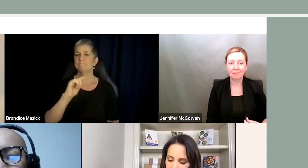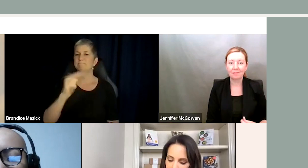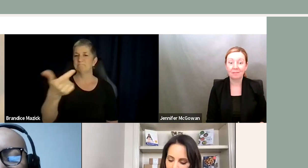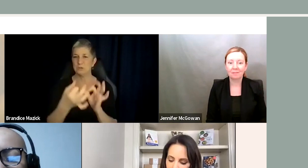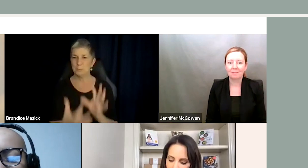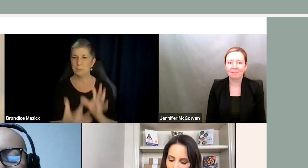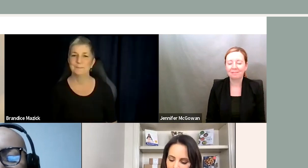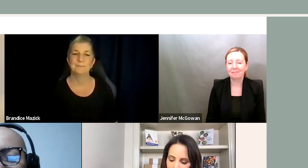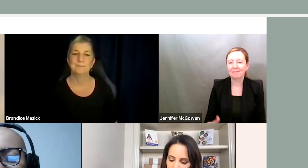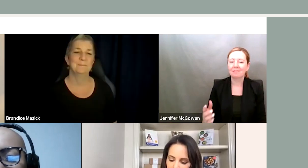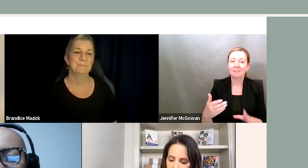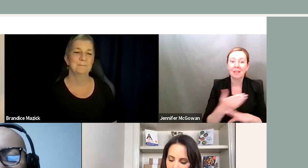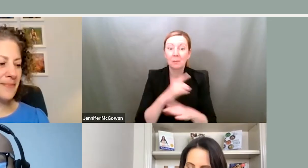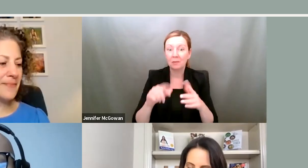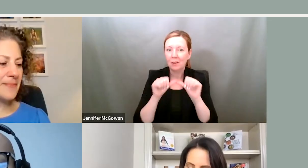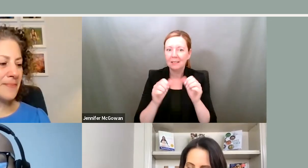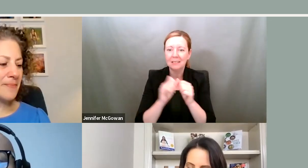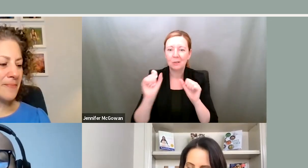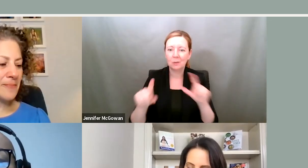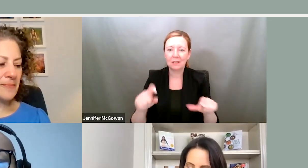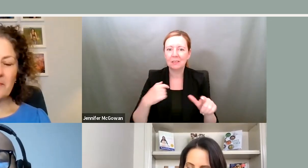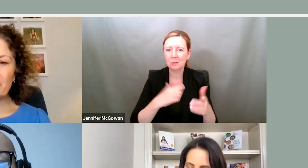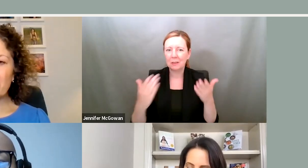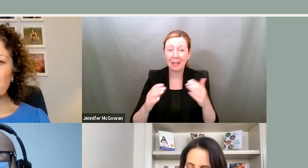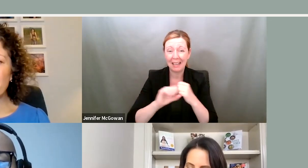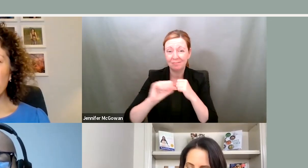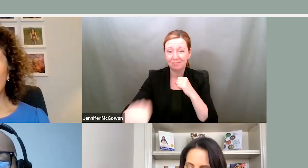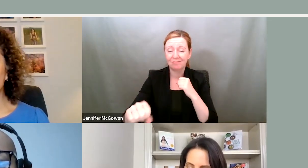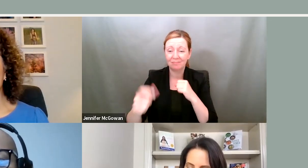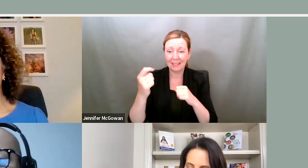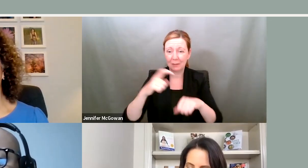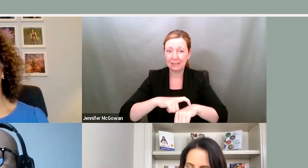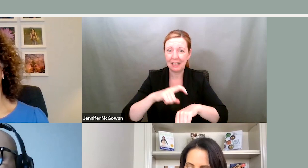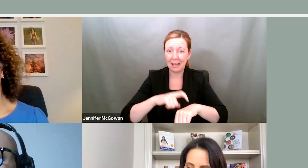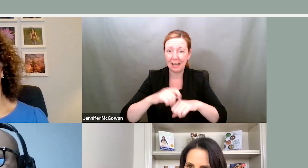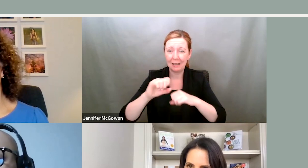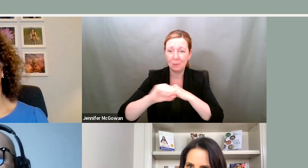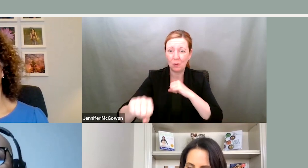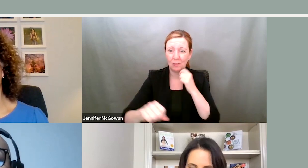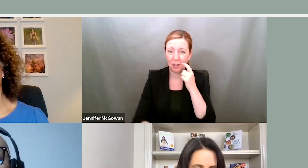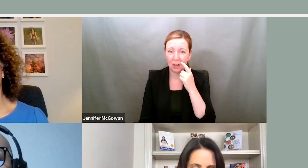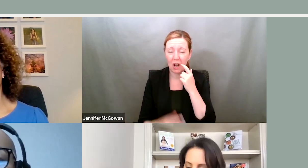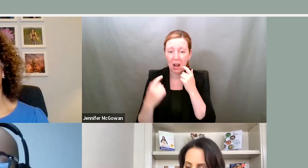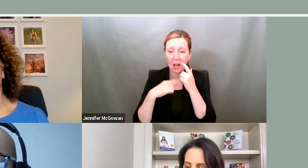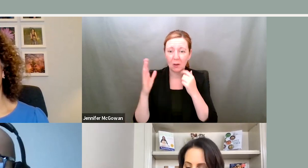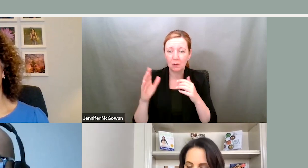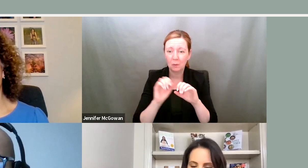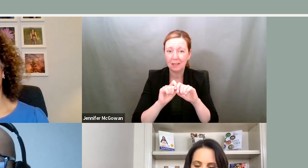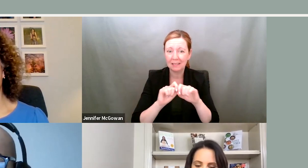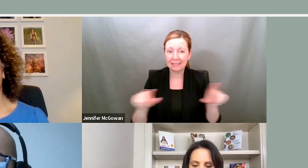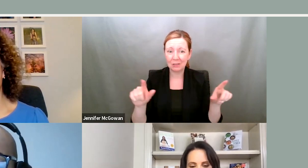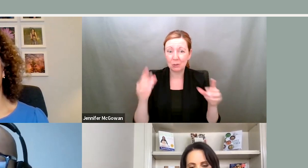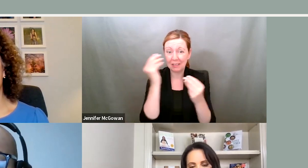I want to say, before I continue on with the questions, that we may run a little bit over. We will send you